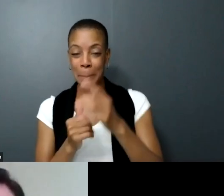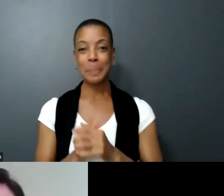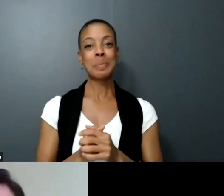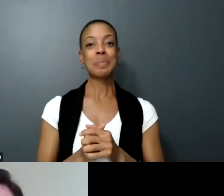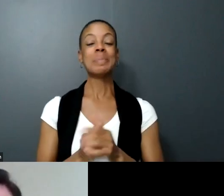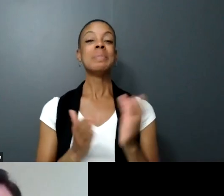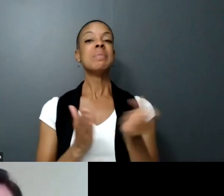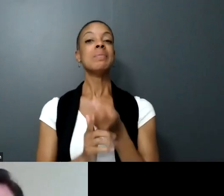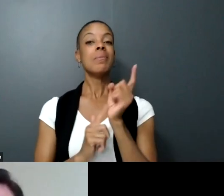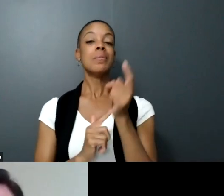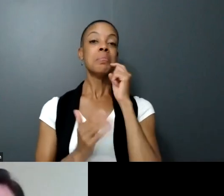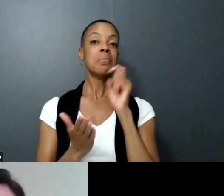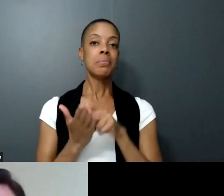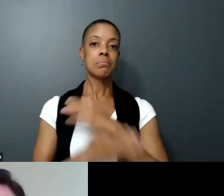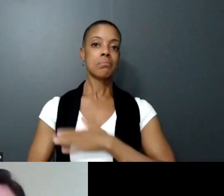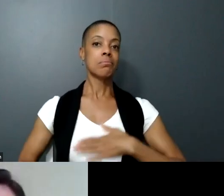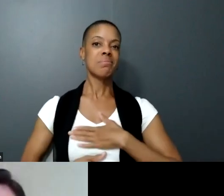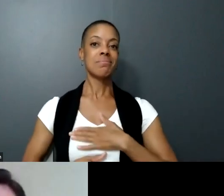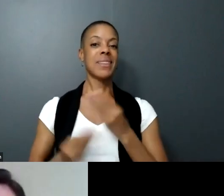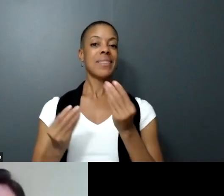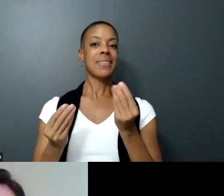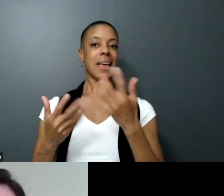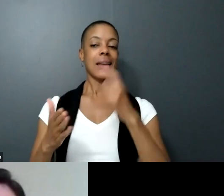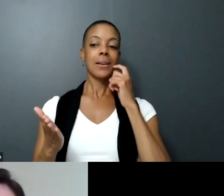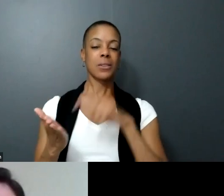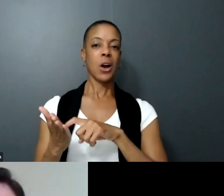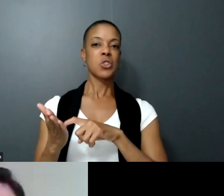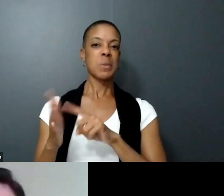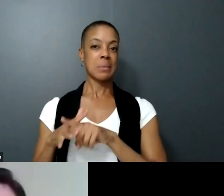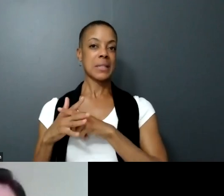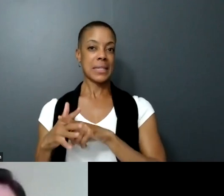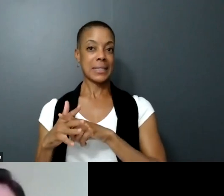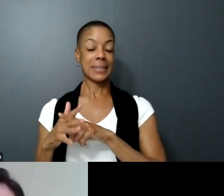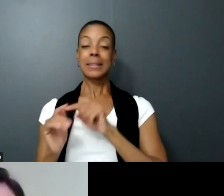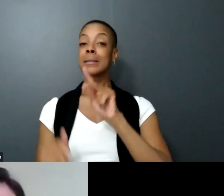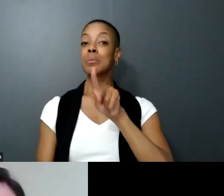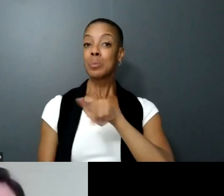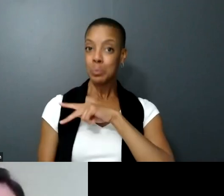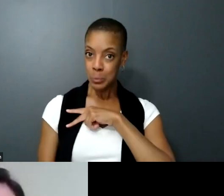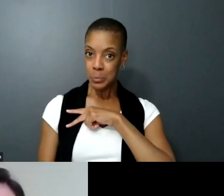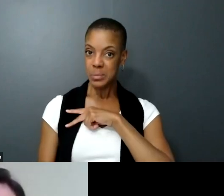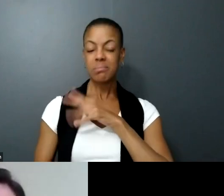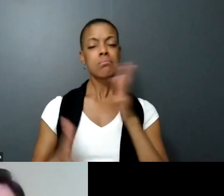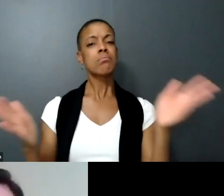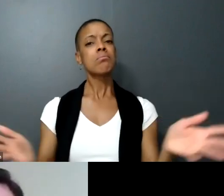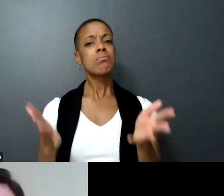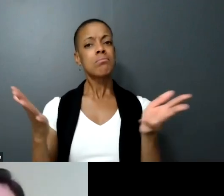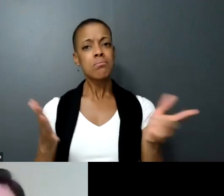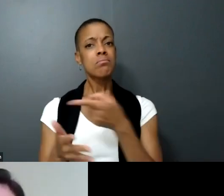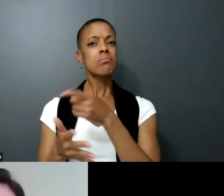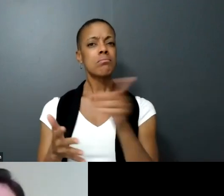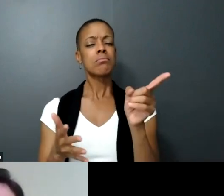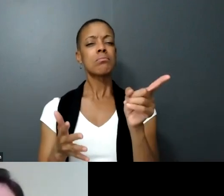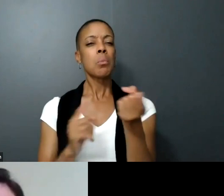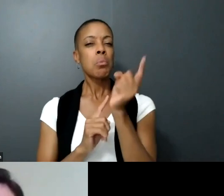to recognize and appreciate the land acknowledgement that was offered today. But personally, I like to encourage everyone to take an extra